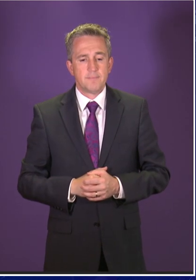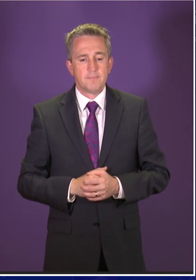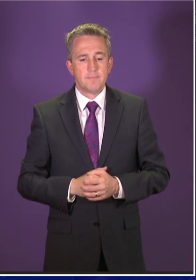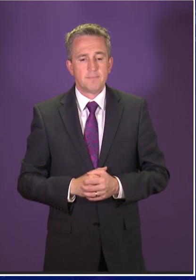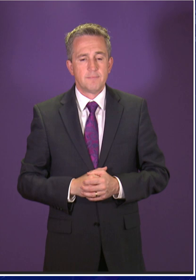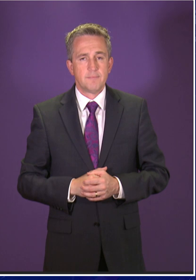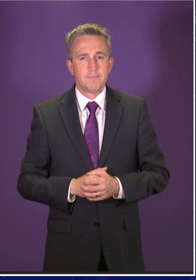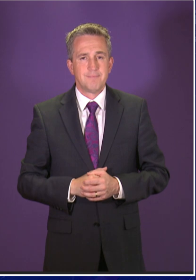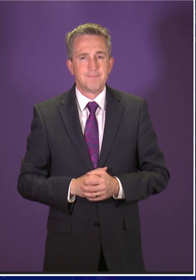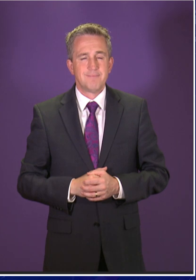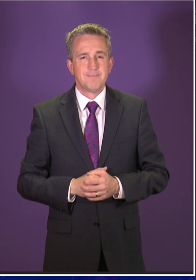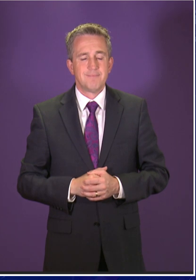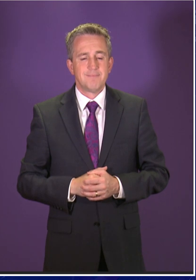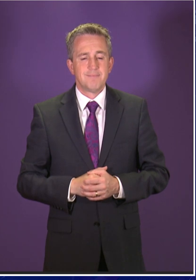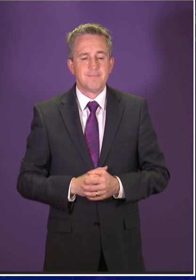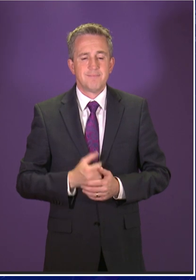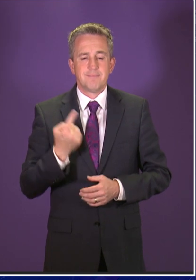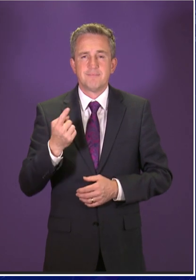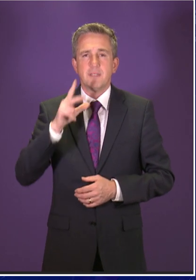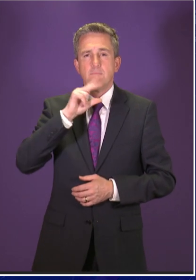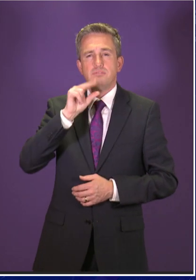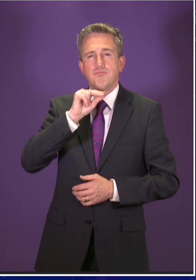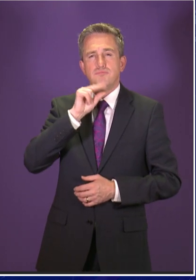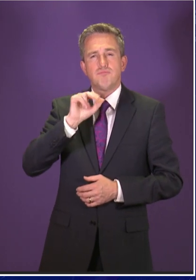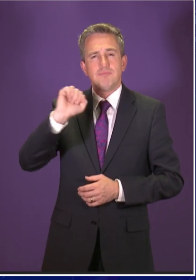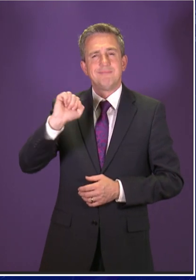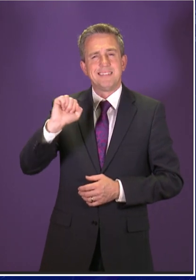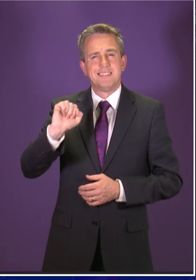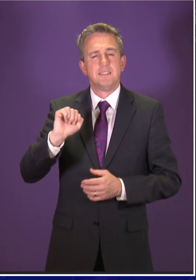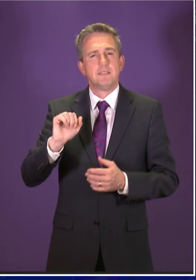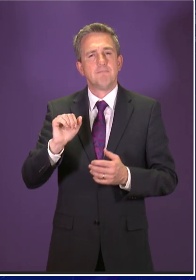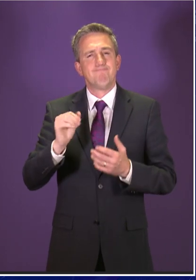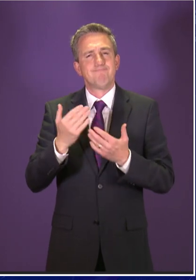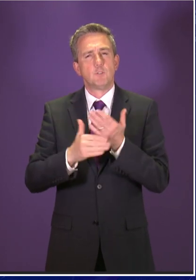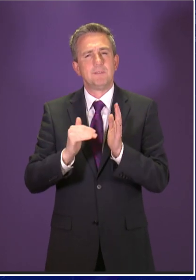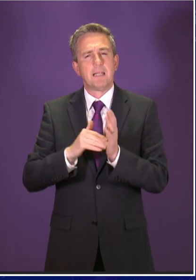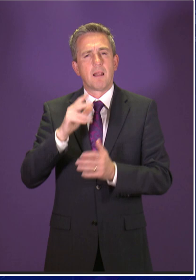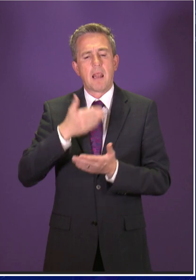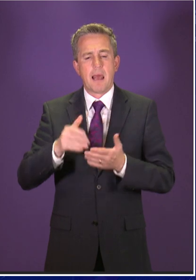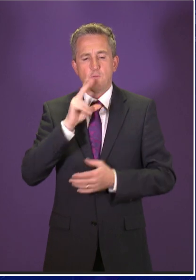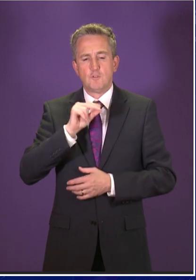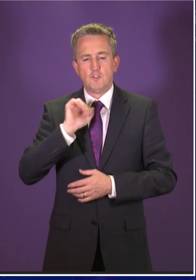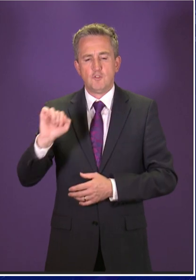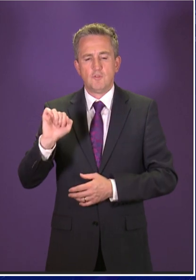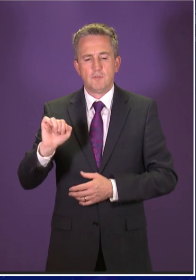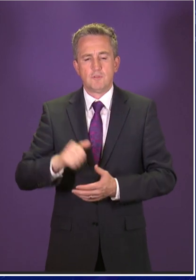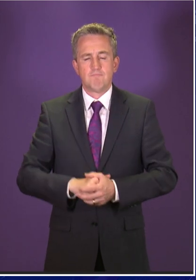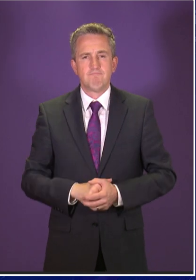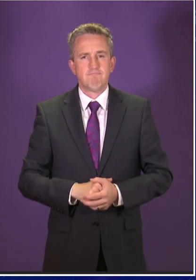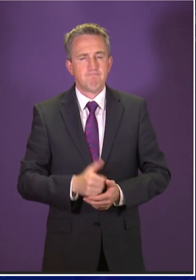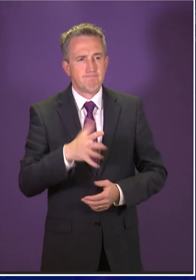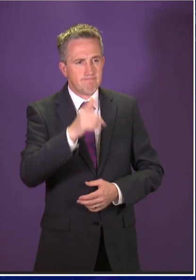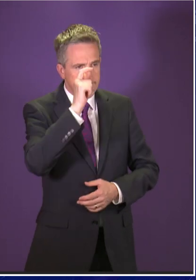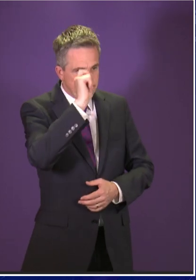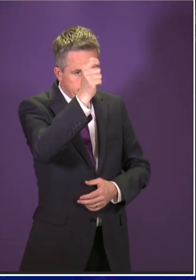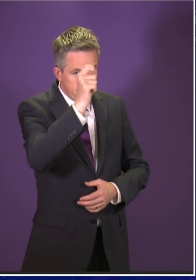Rauranga tira mā e kui mā e koro mā e huhui nei, tēnei aku mihi mahana ki a koutou. Distinguished